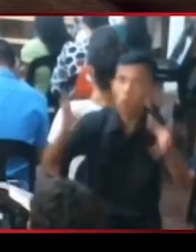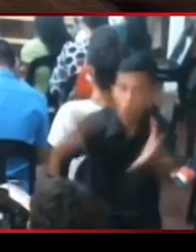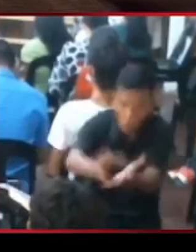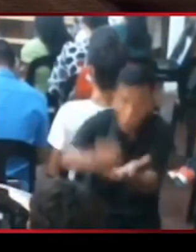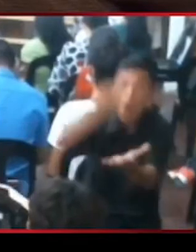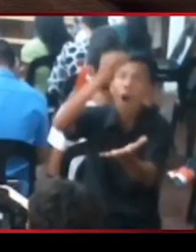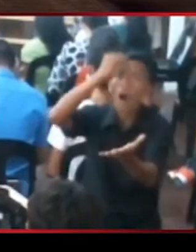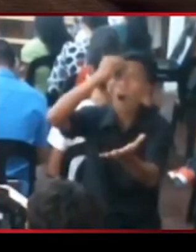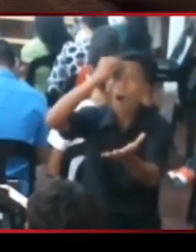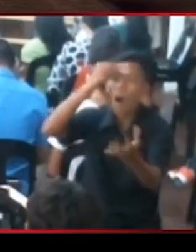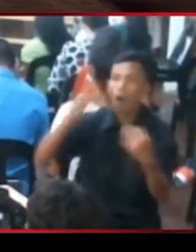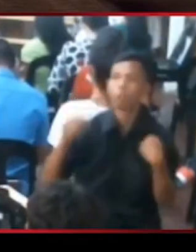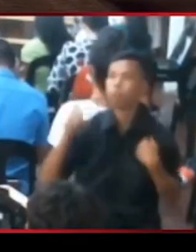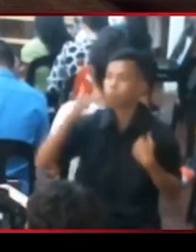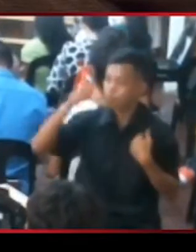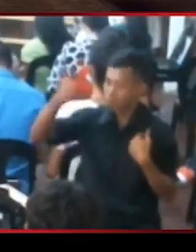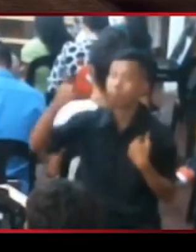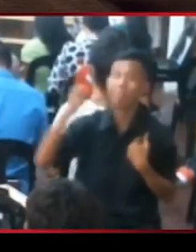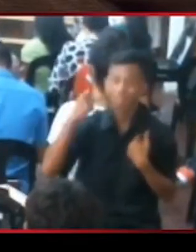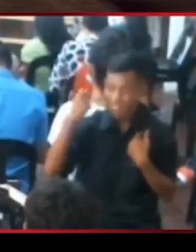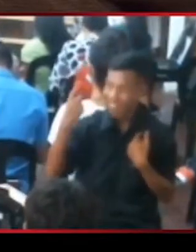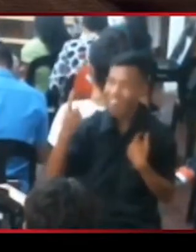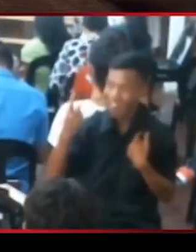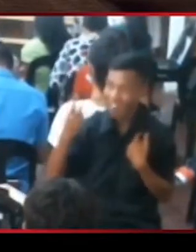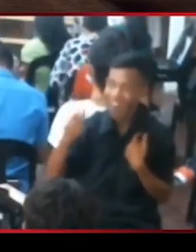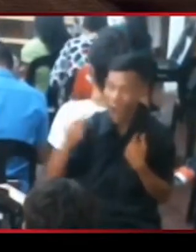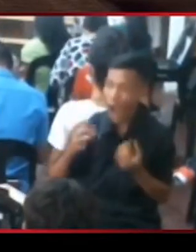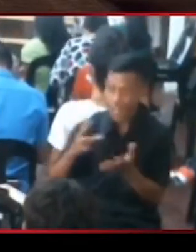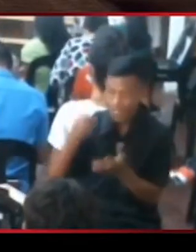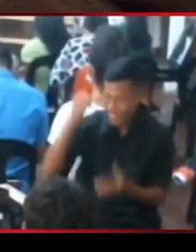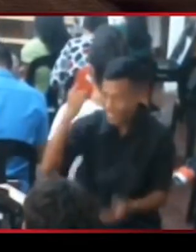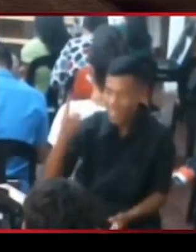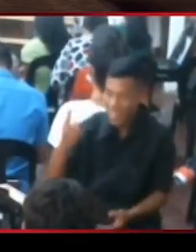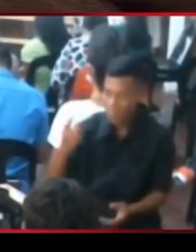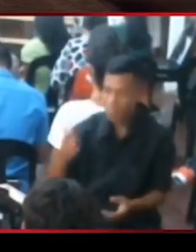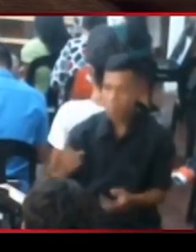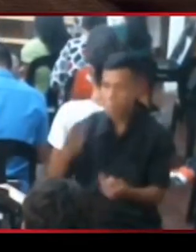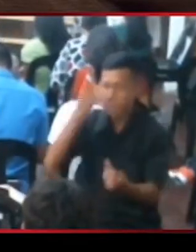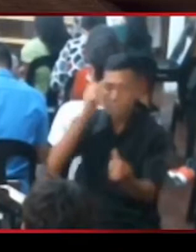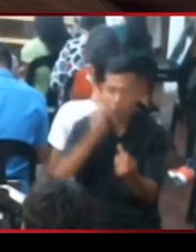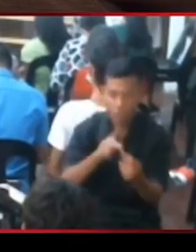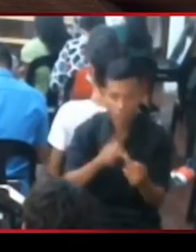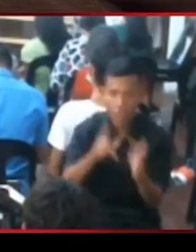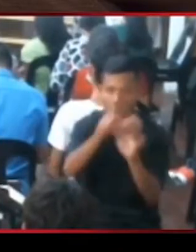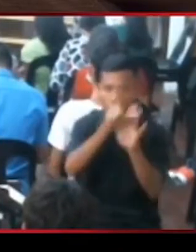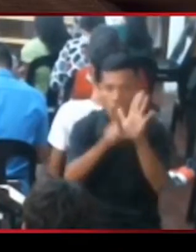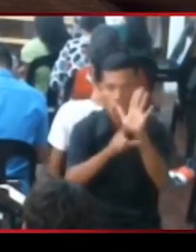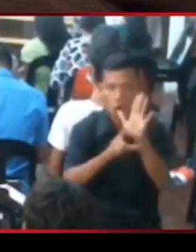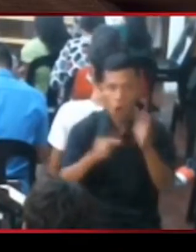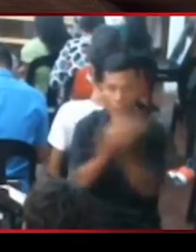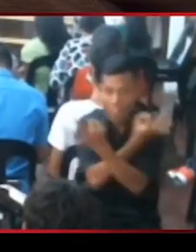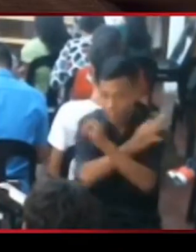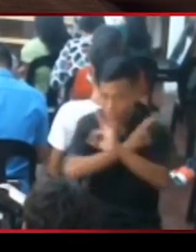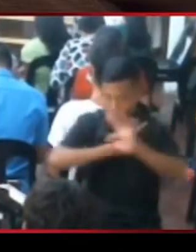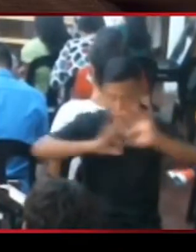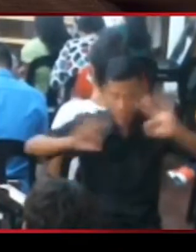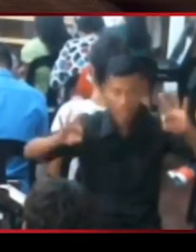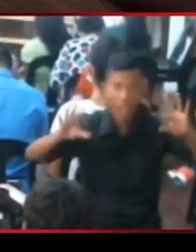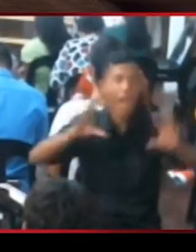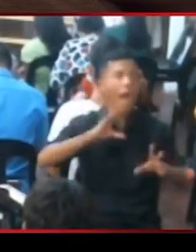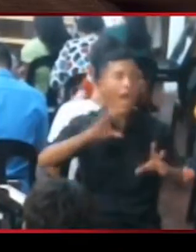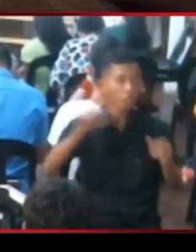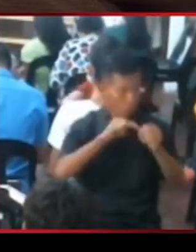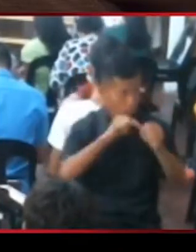Verse 25. But whoso look at the perfect law, into the perfect law of liberty, and